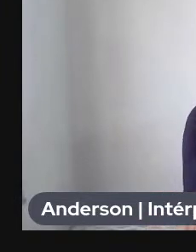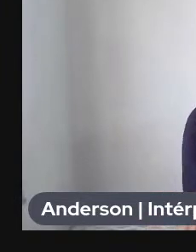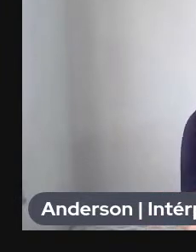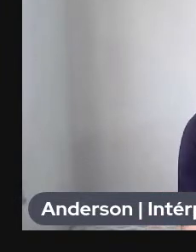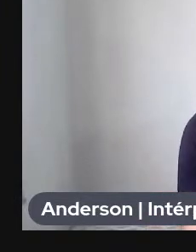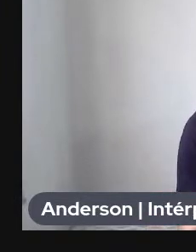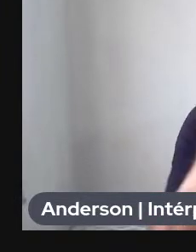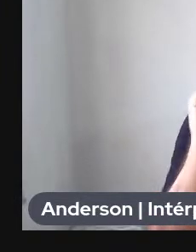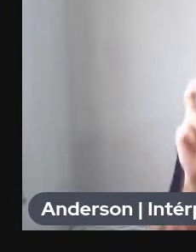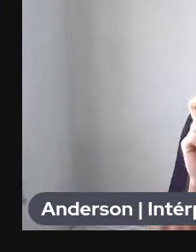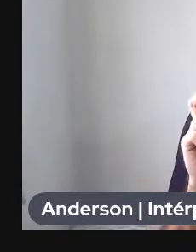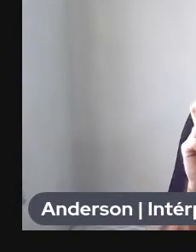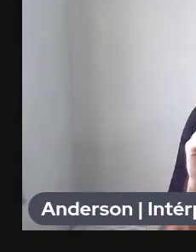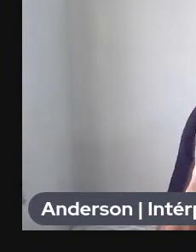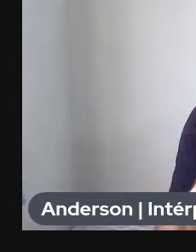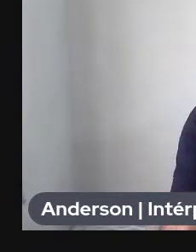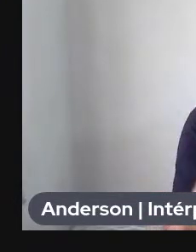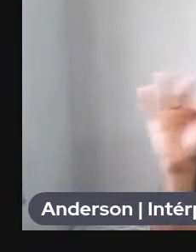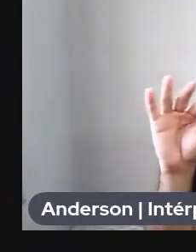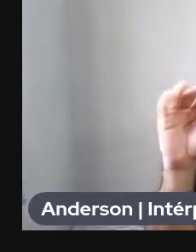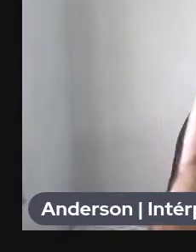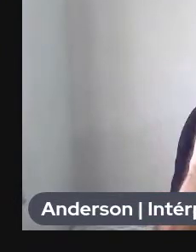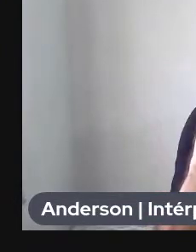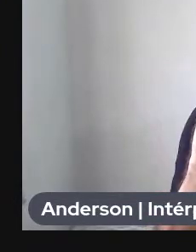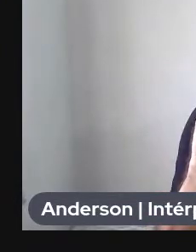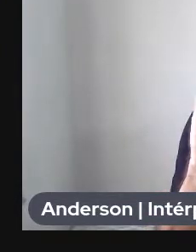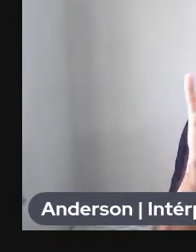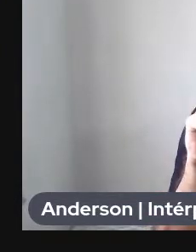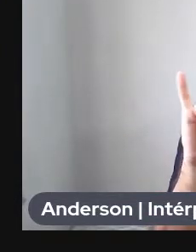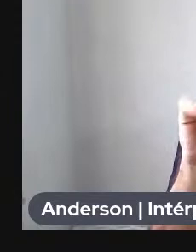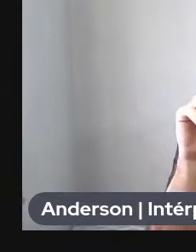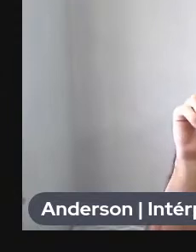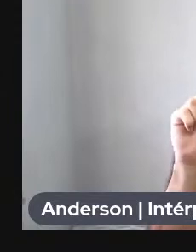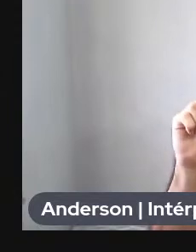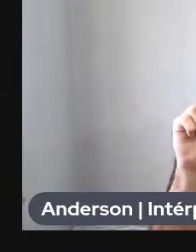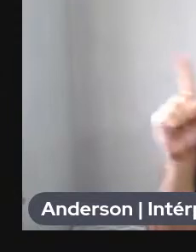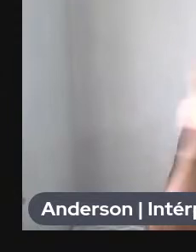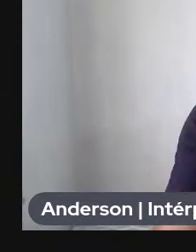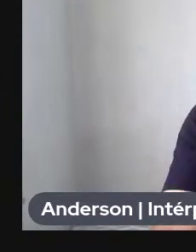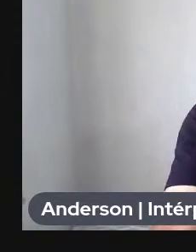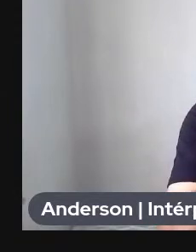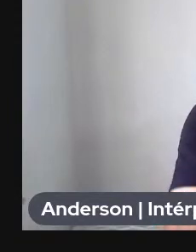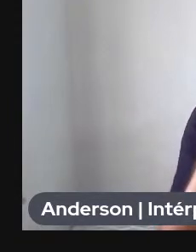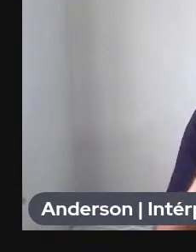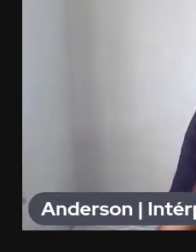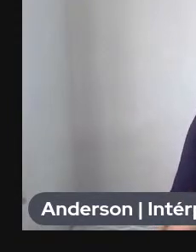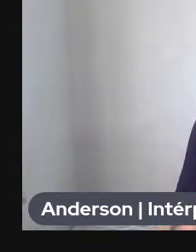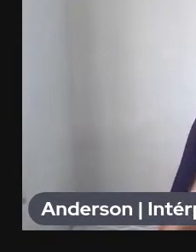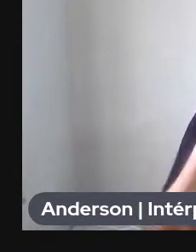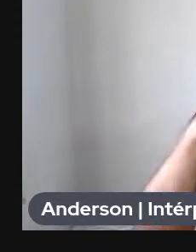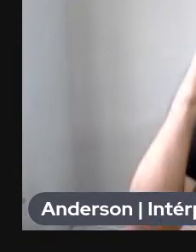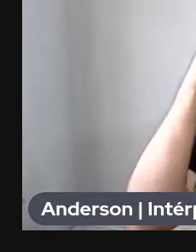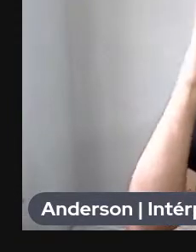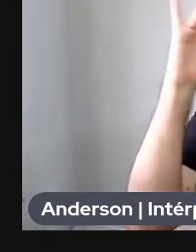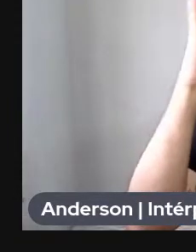constructions in Spanish. Then I present the theory with which I'm going